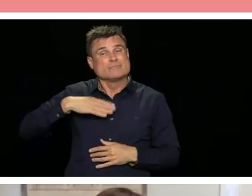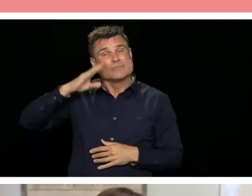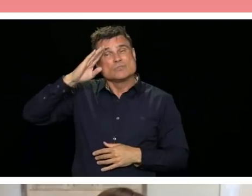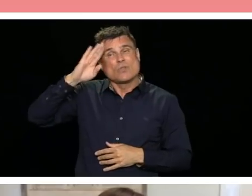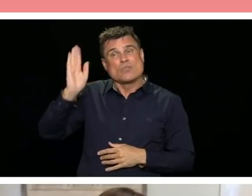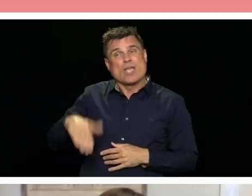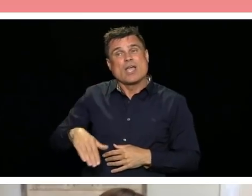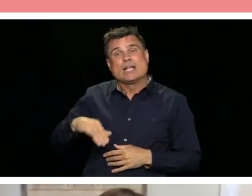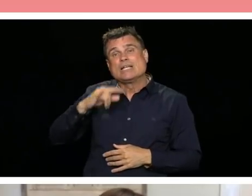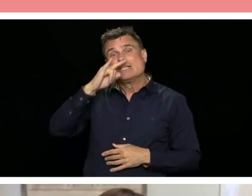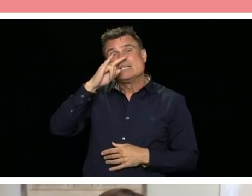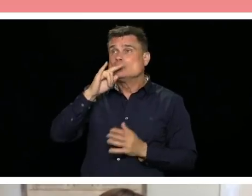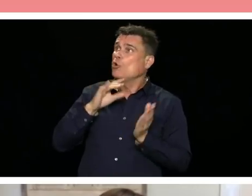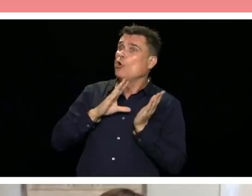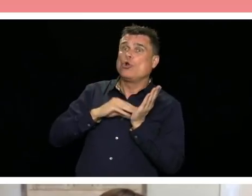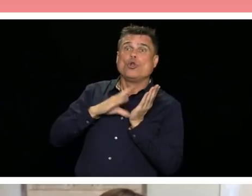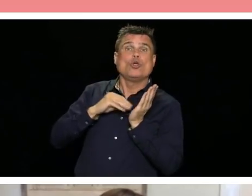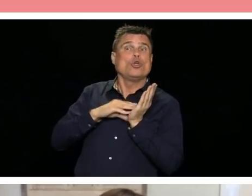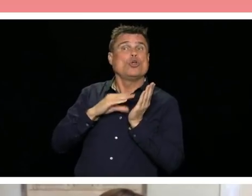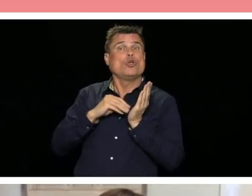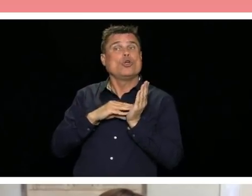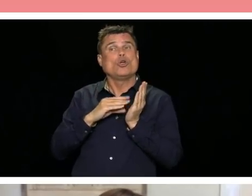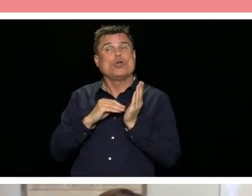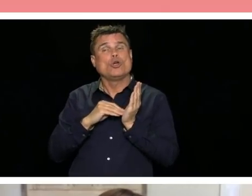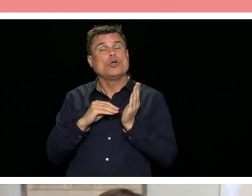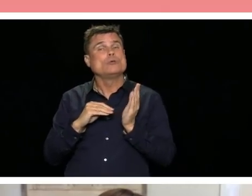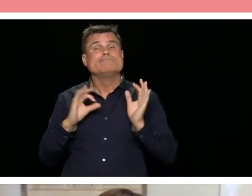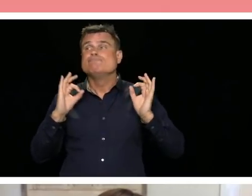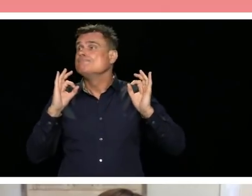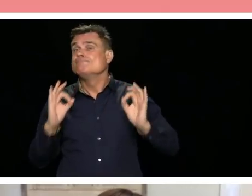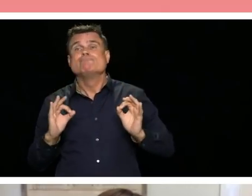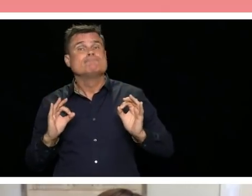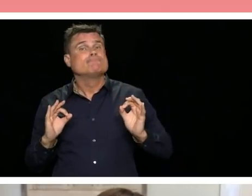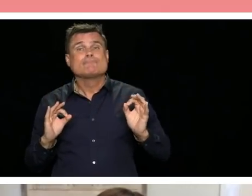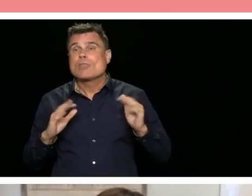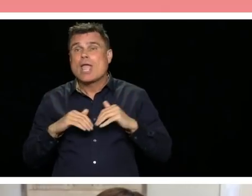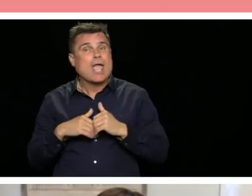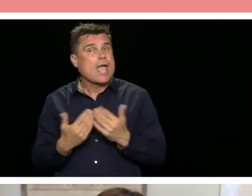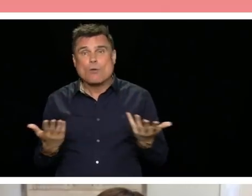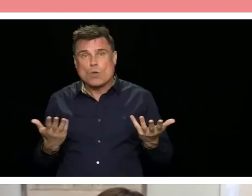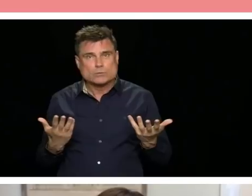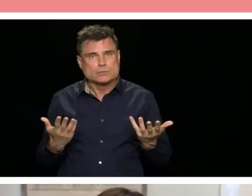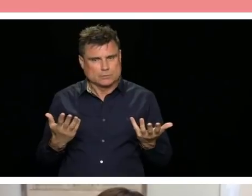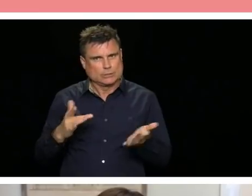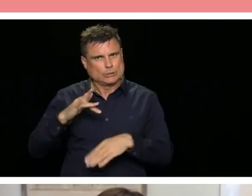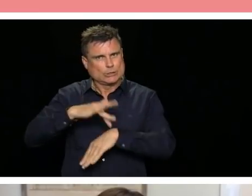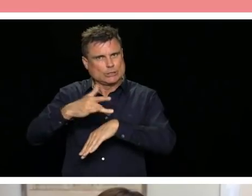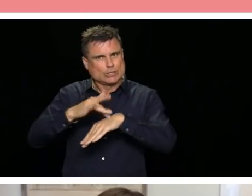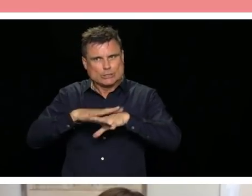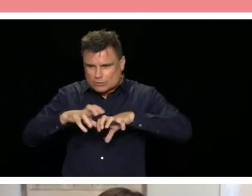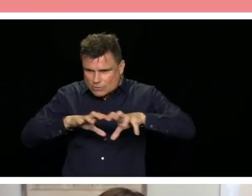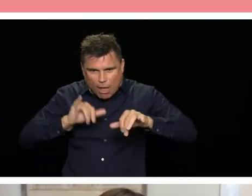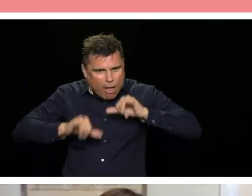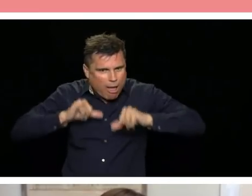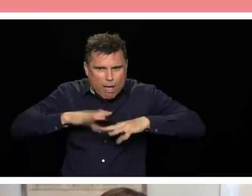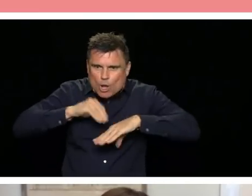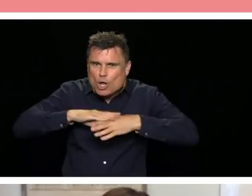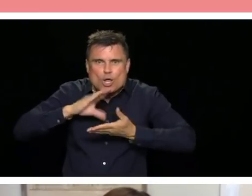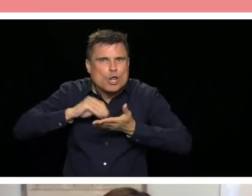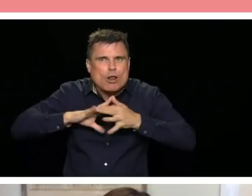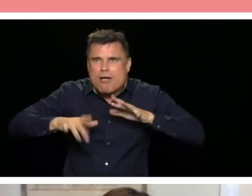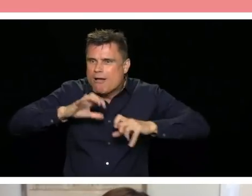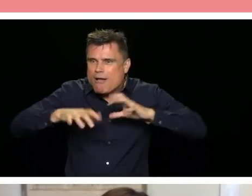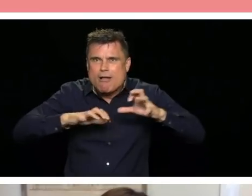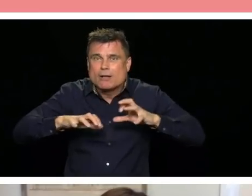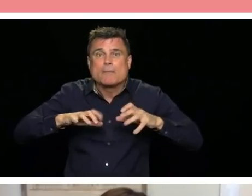also know that there are some children who need that tactile sense to do well and to actually learn. And